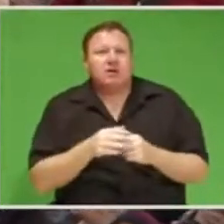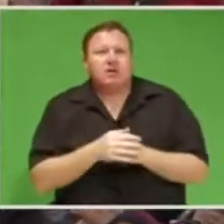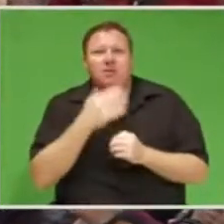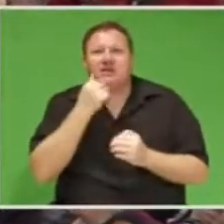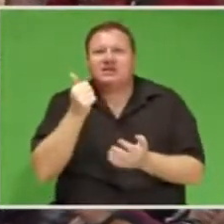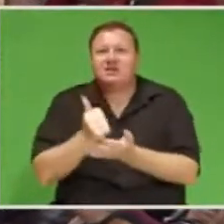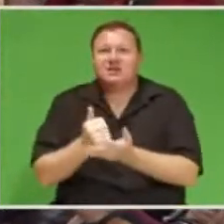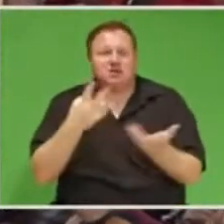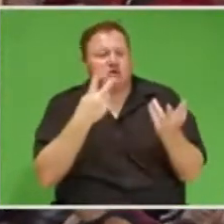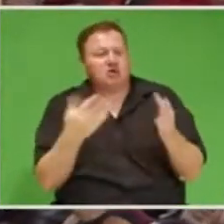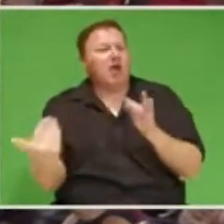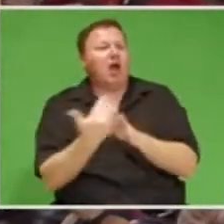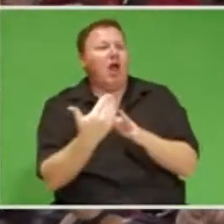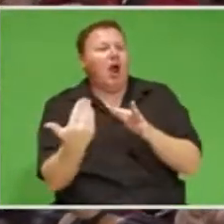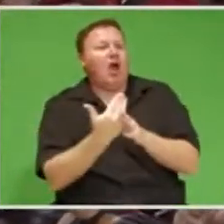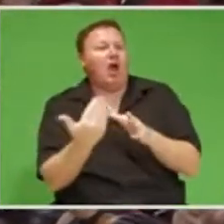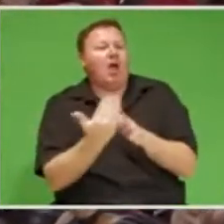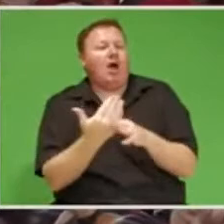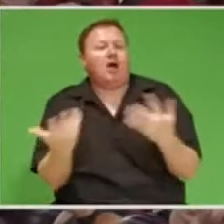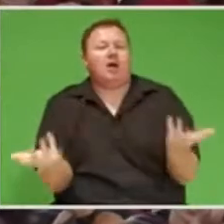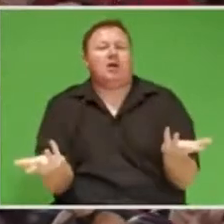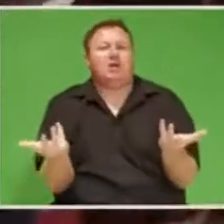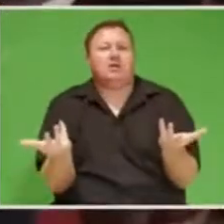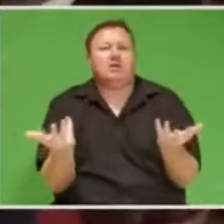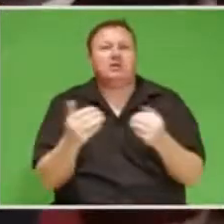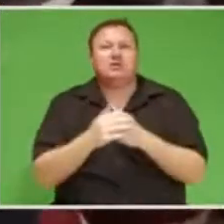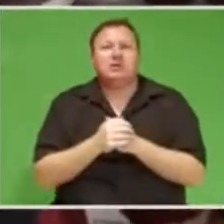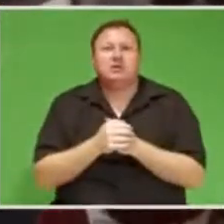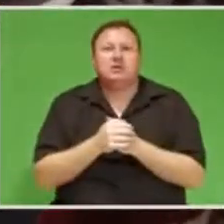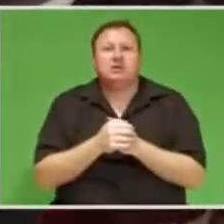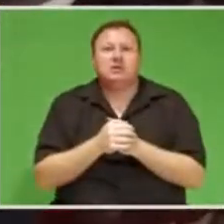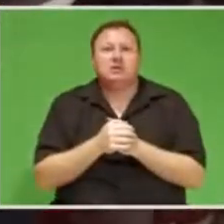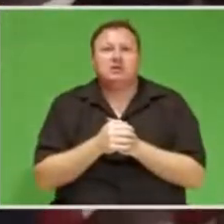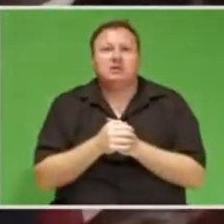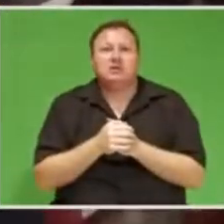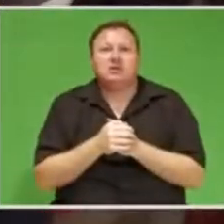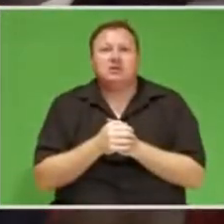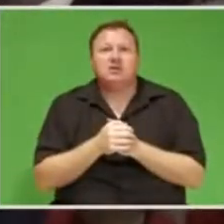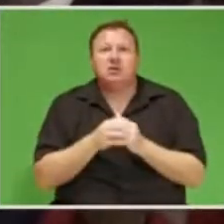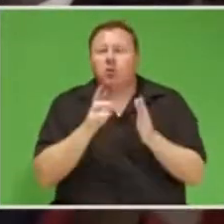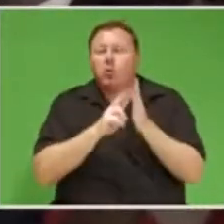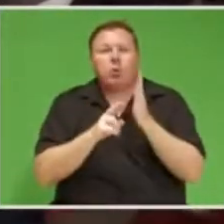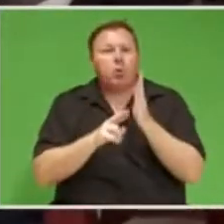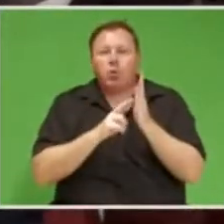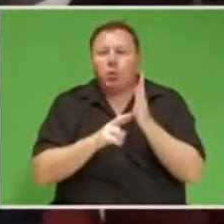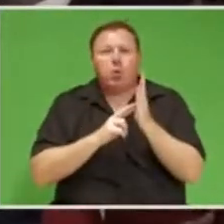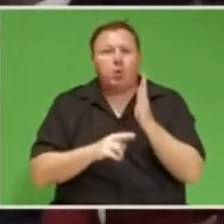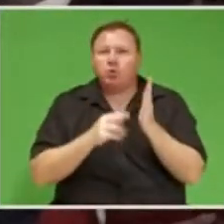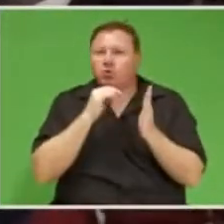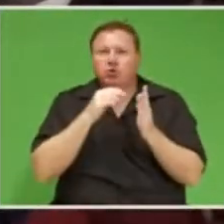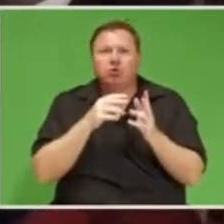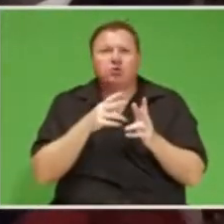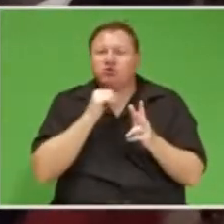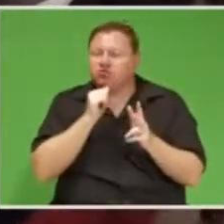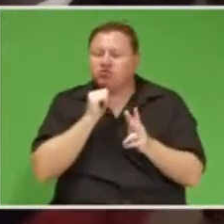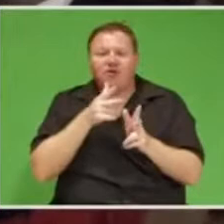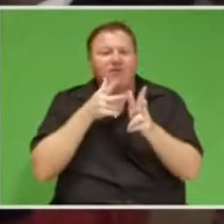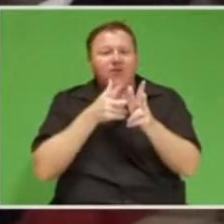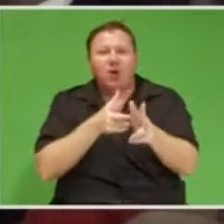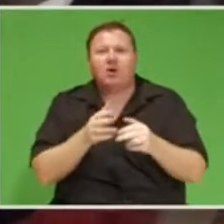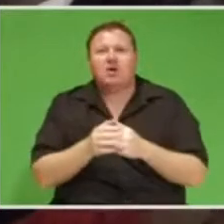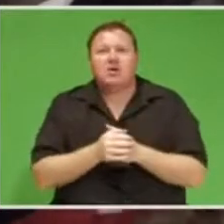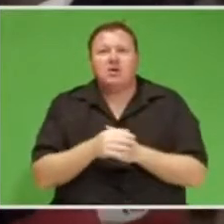seat. Rule 66. Please take your seat, you. Honorable Zungula. You are violating the Honorable Zungula, will you